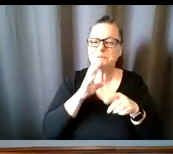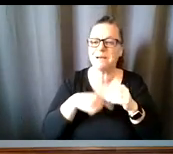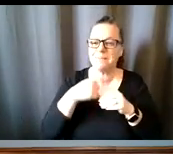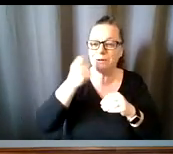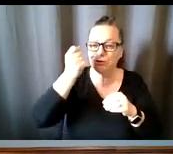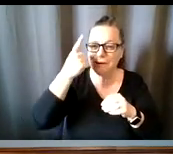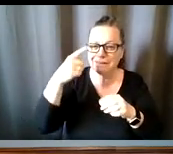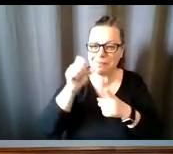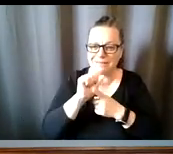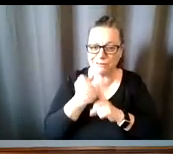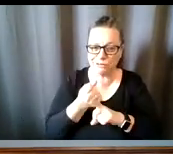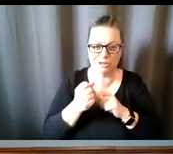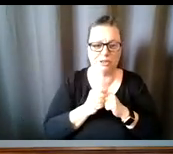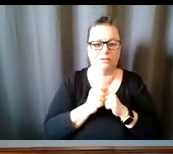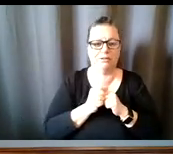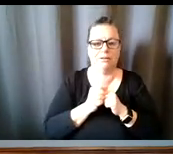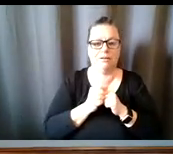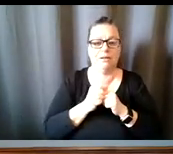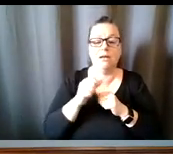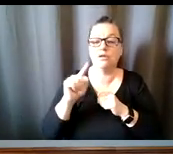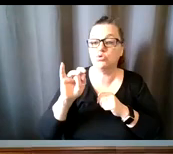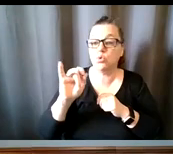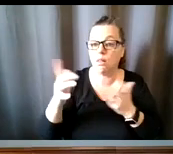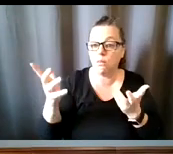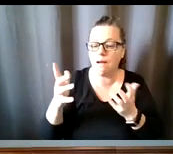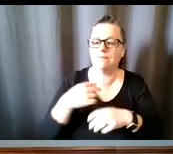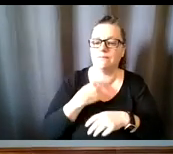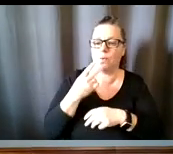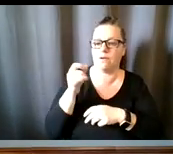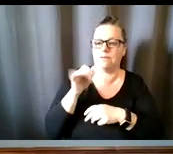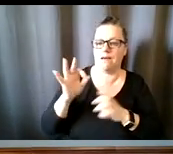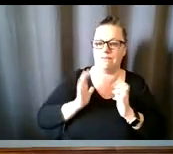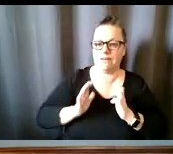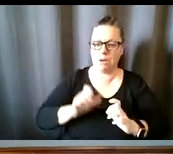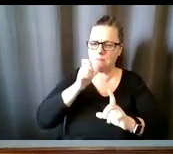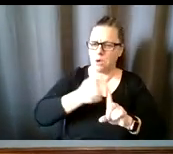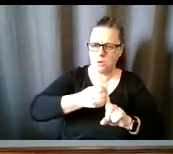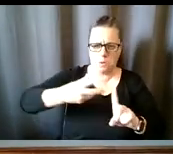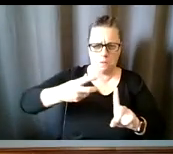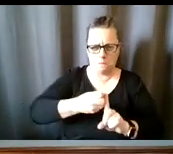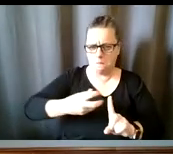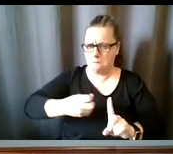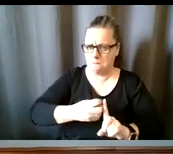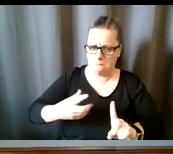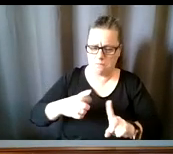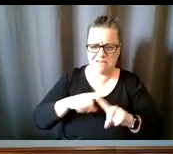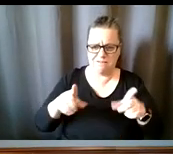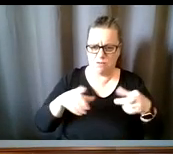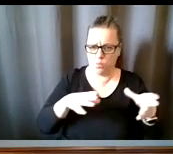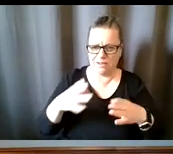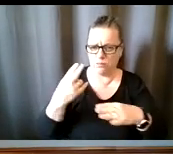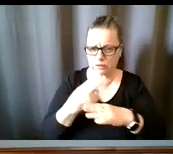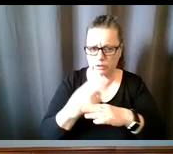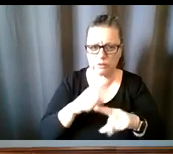the tool here, one of my favorite, is voice of the customer. Now, I'm not going to talk about all of the different ways in which we use it, but